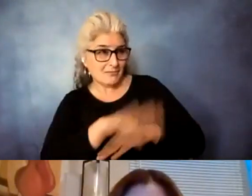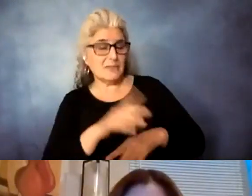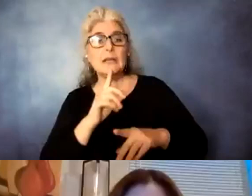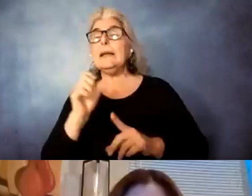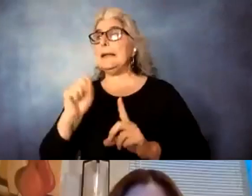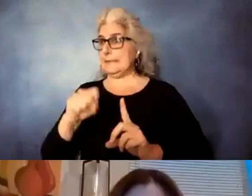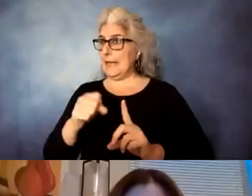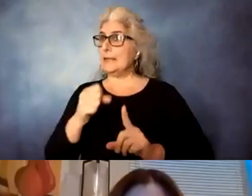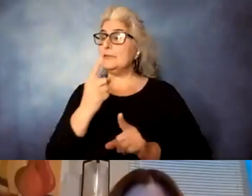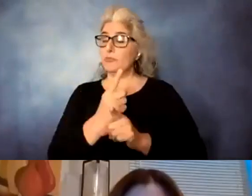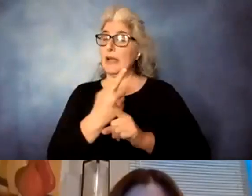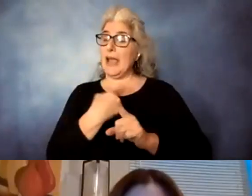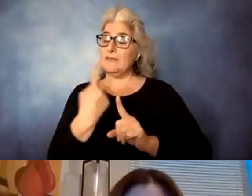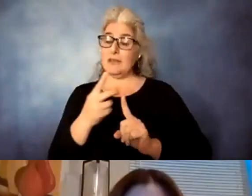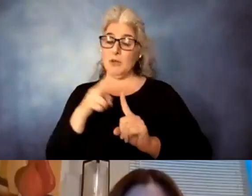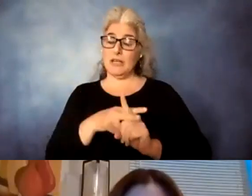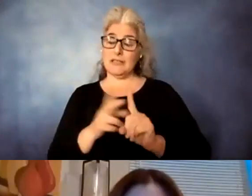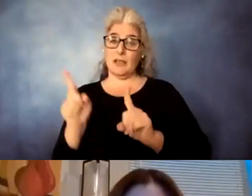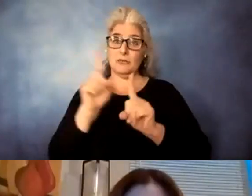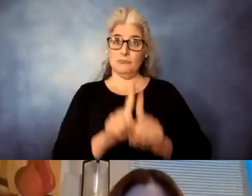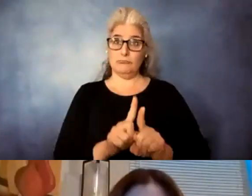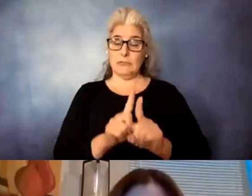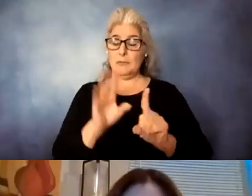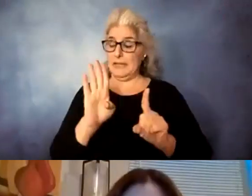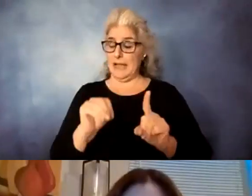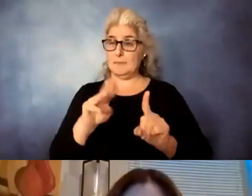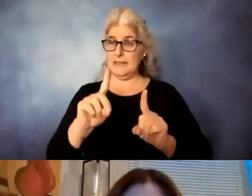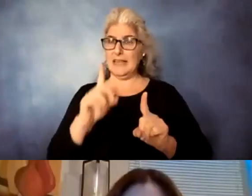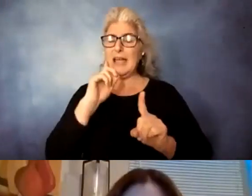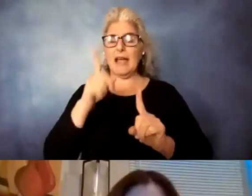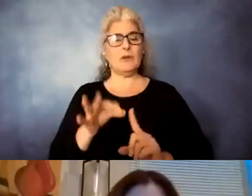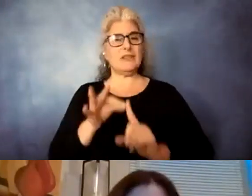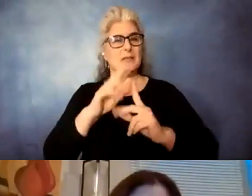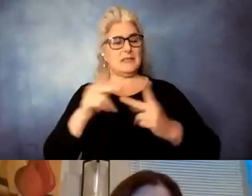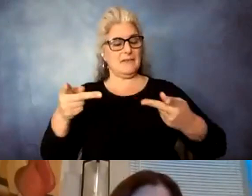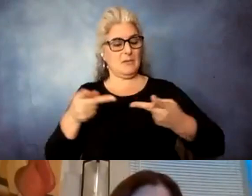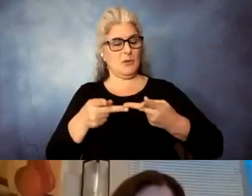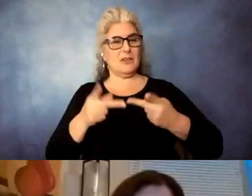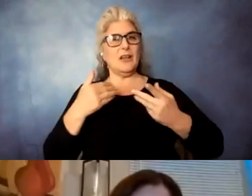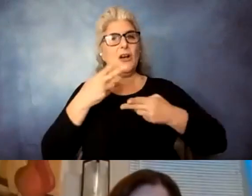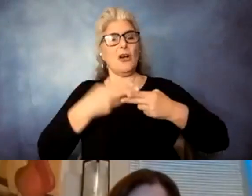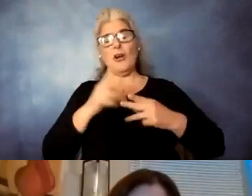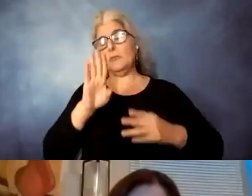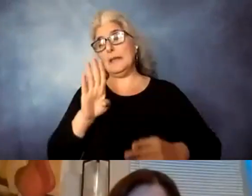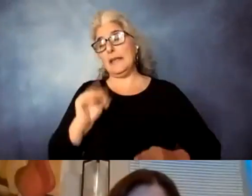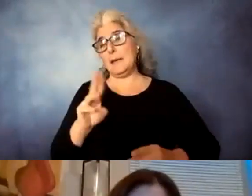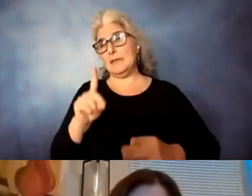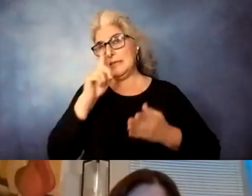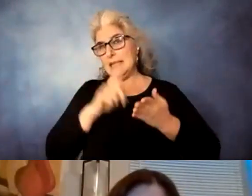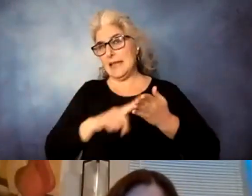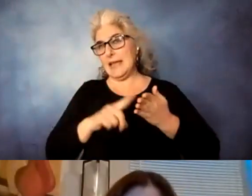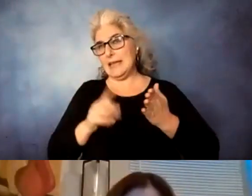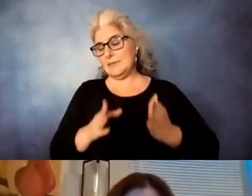assigned to the BMD. There's a specific poll worker position called BMD inspector. And that person is